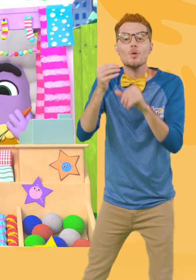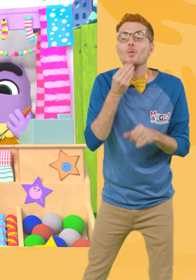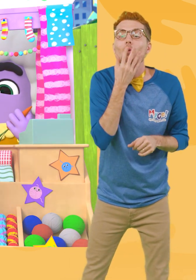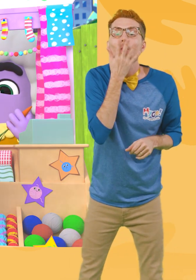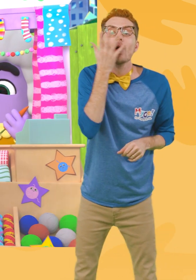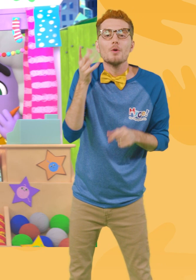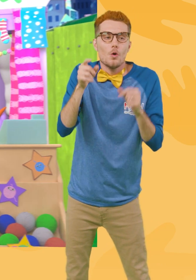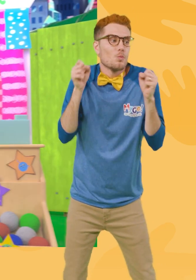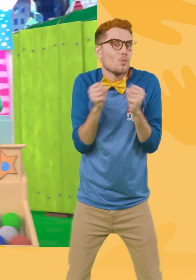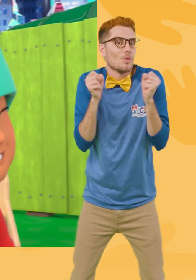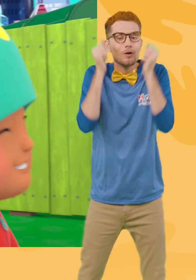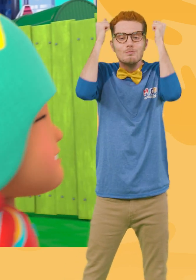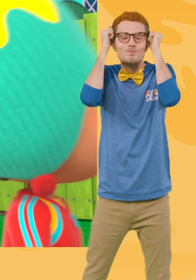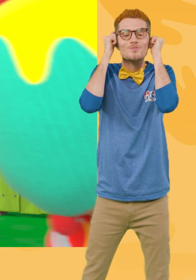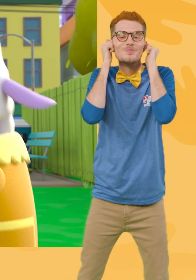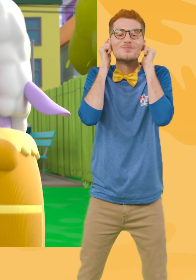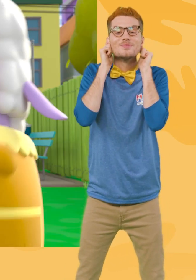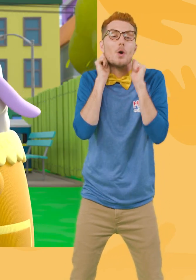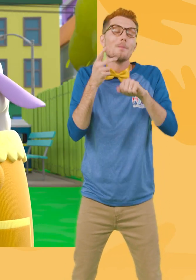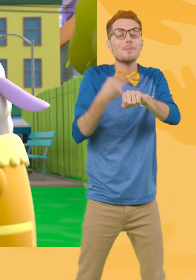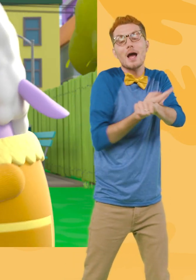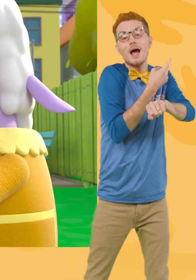keep warm in your winter hat.